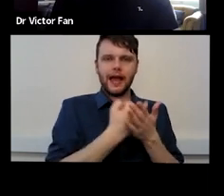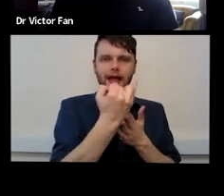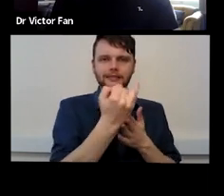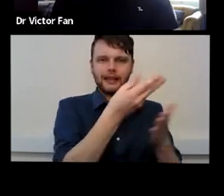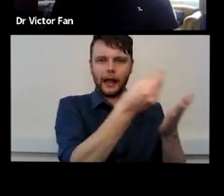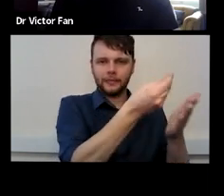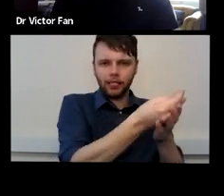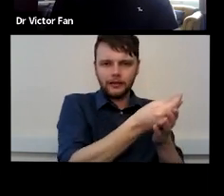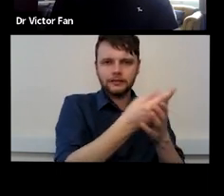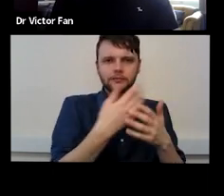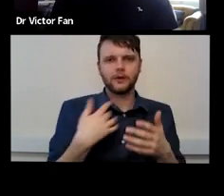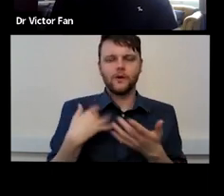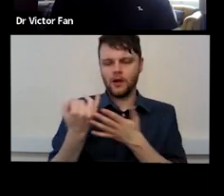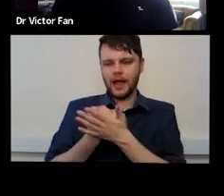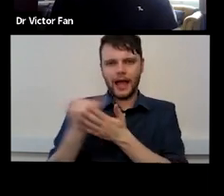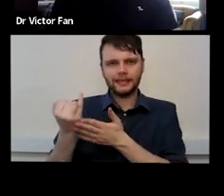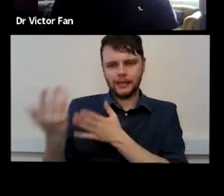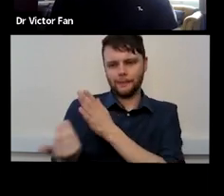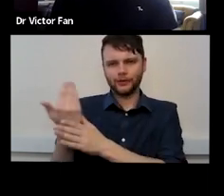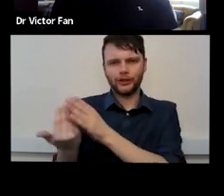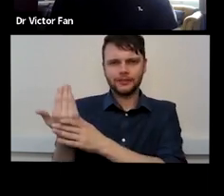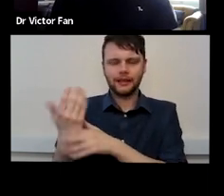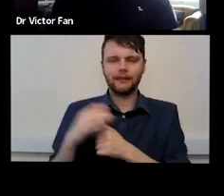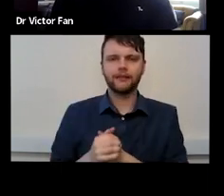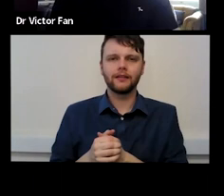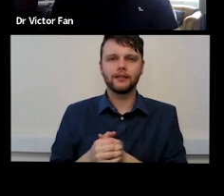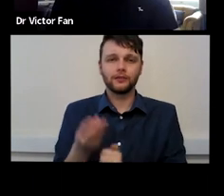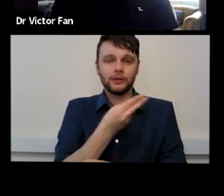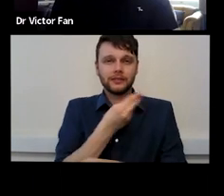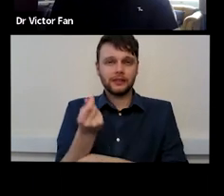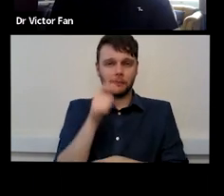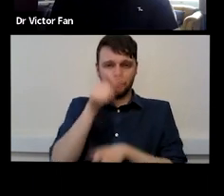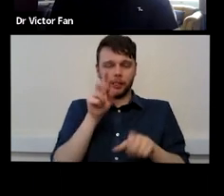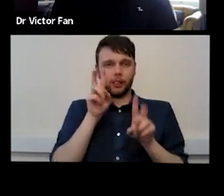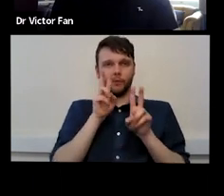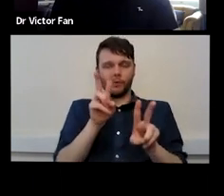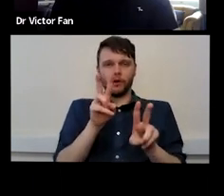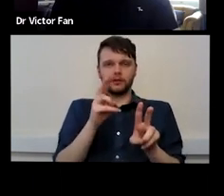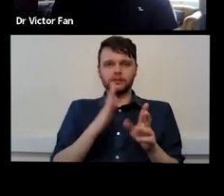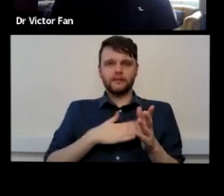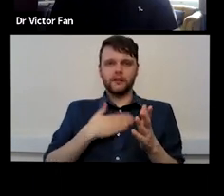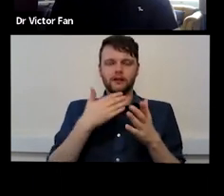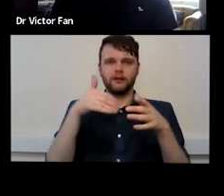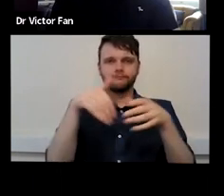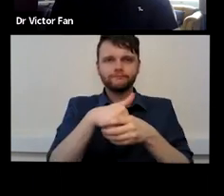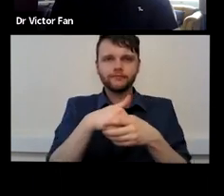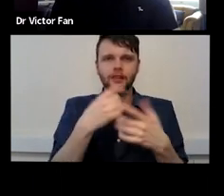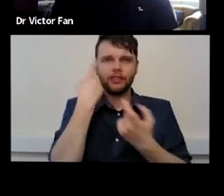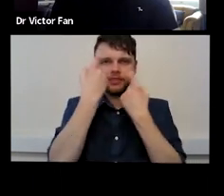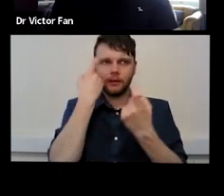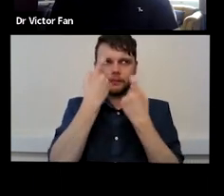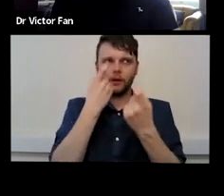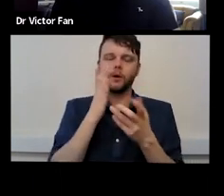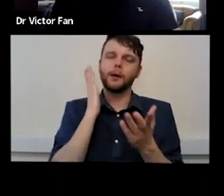and anti-modernity. And so some viewers would easily fall into the trap of thinking that, oh,